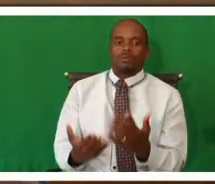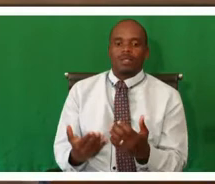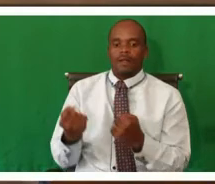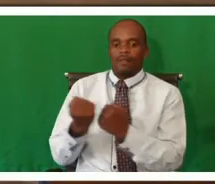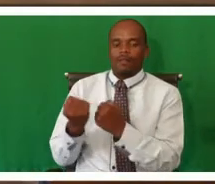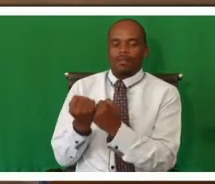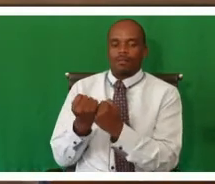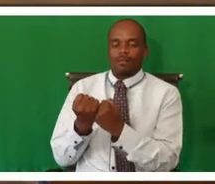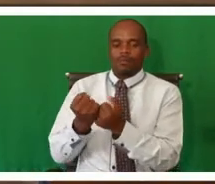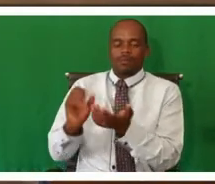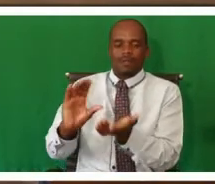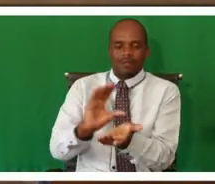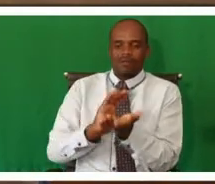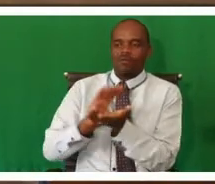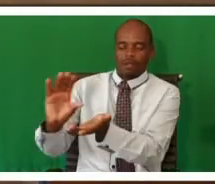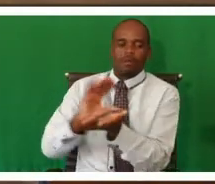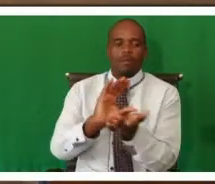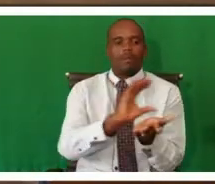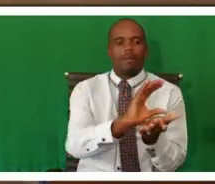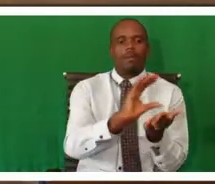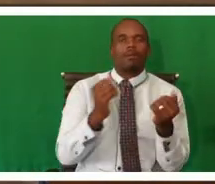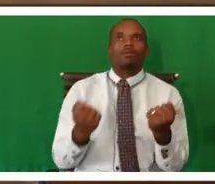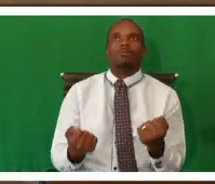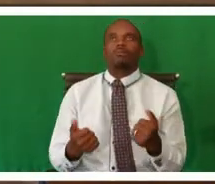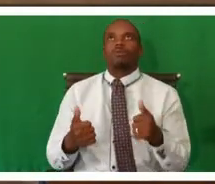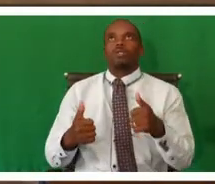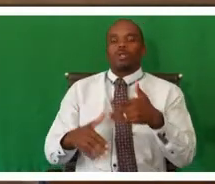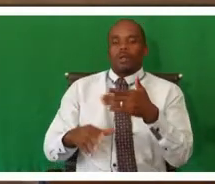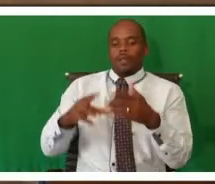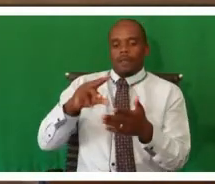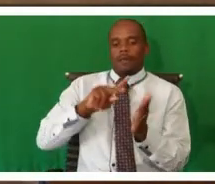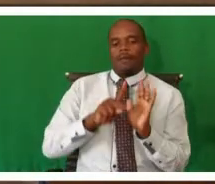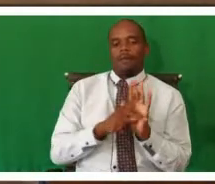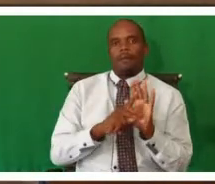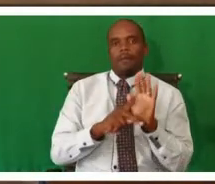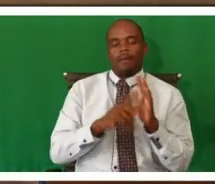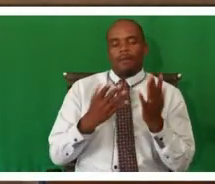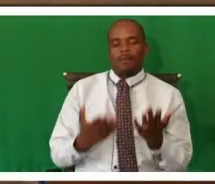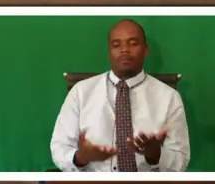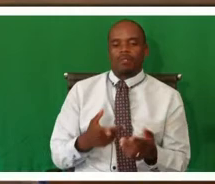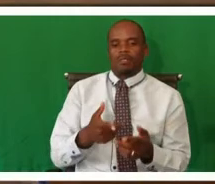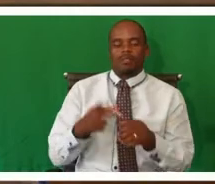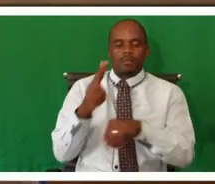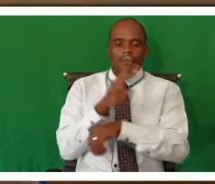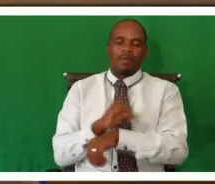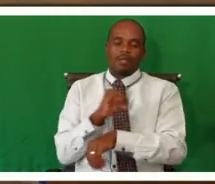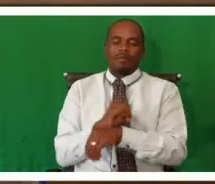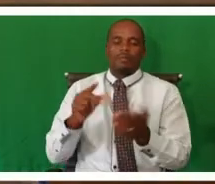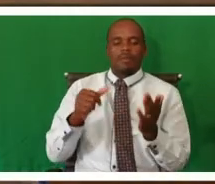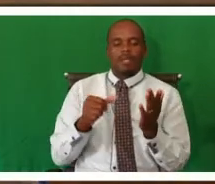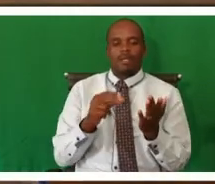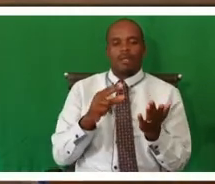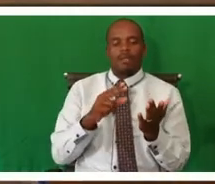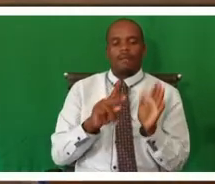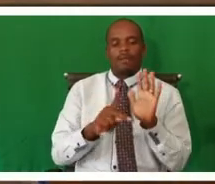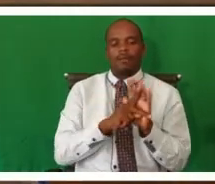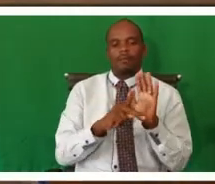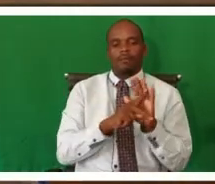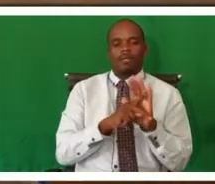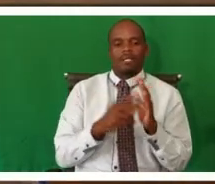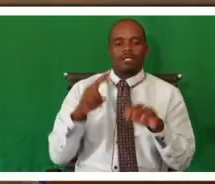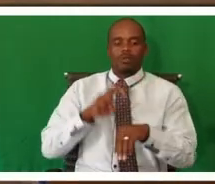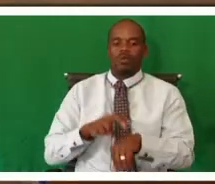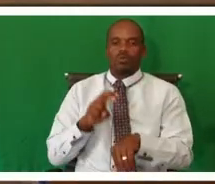funded budget, which are aligned to perform plans, including audit and risk management plans. We need to establish